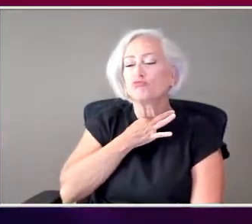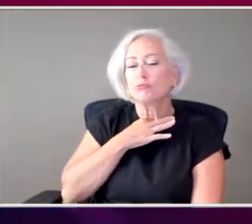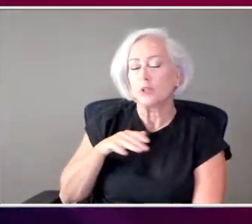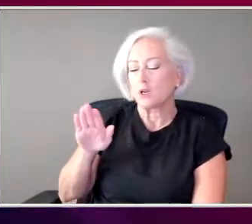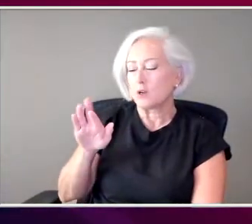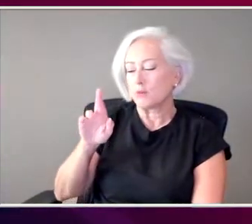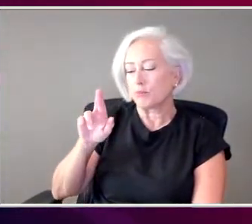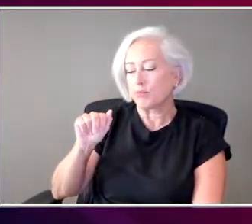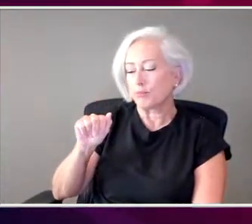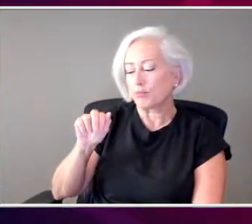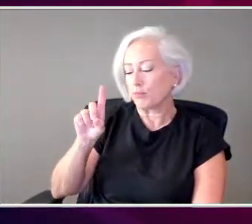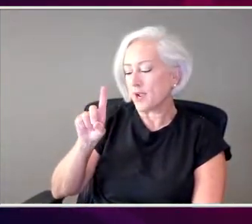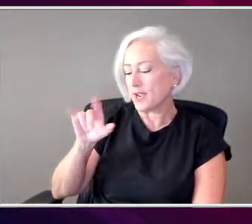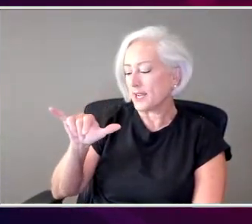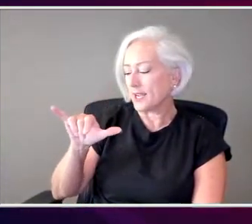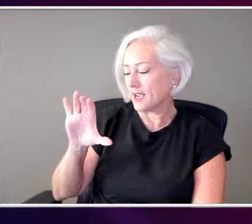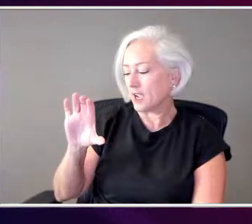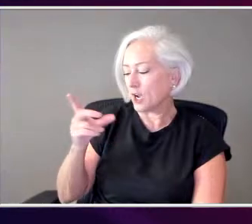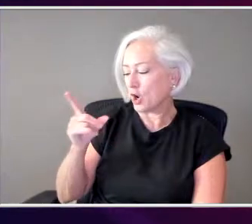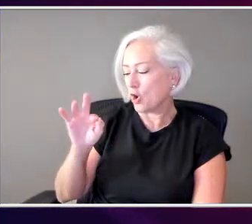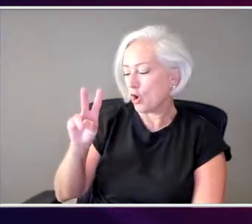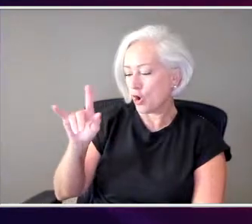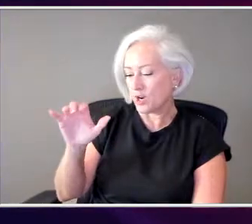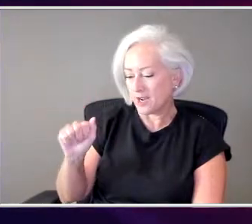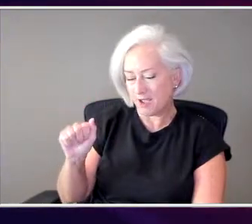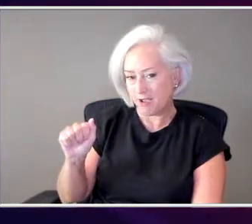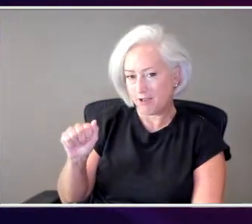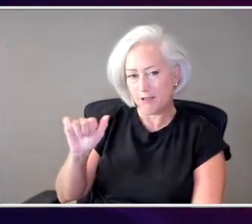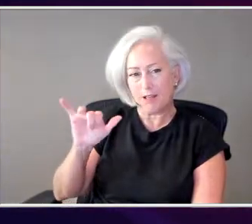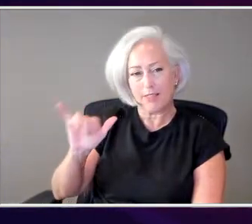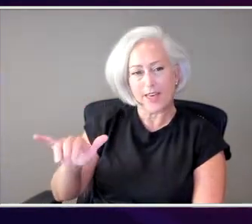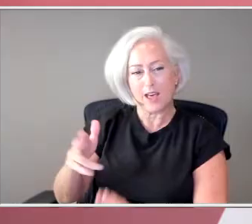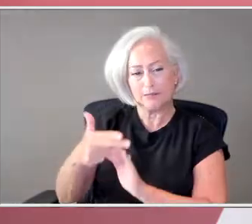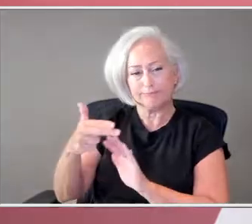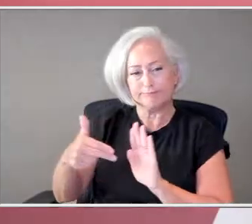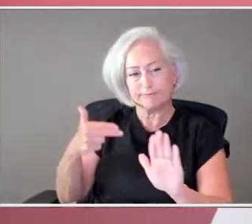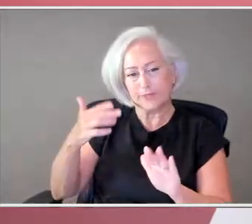you say it? Yes. Is that considered heart disease?